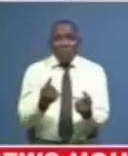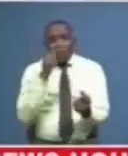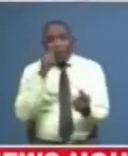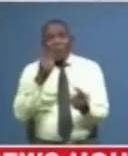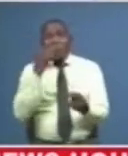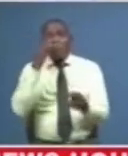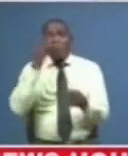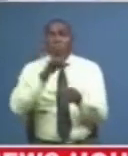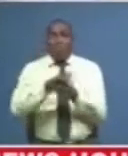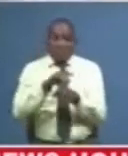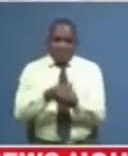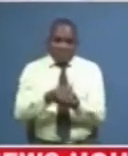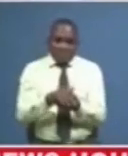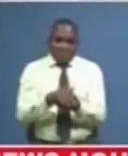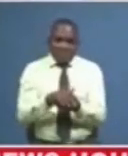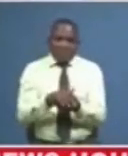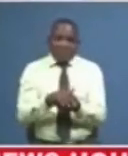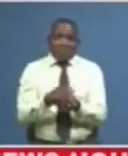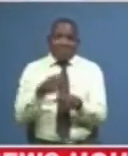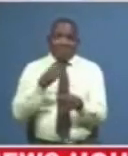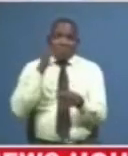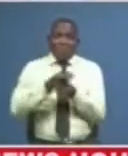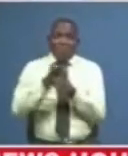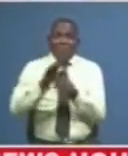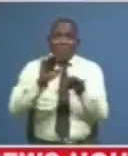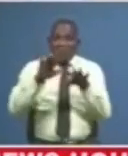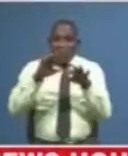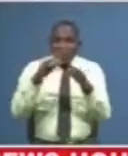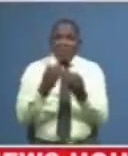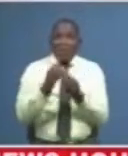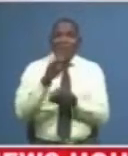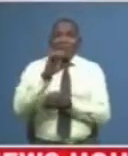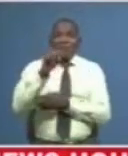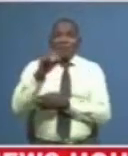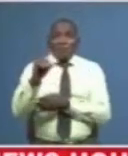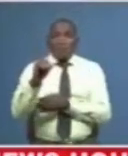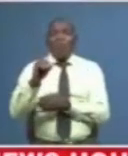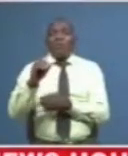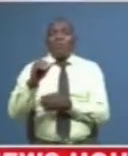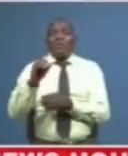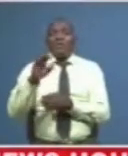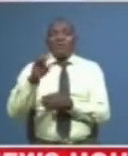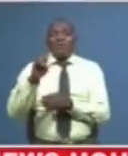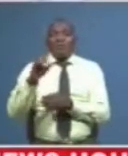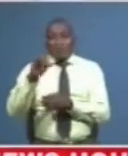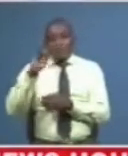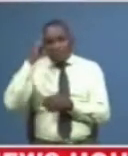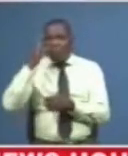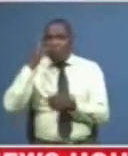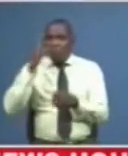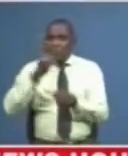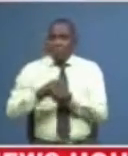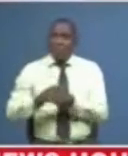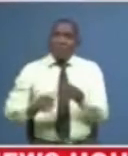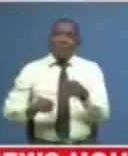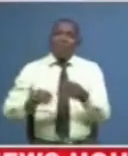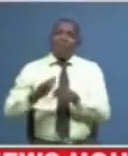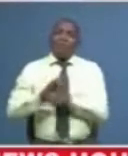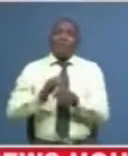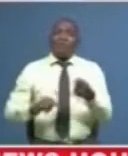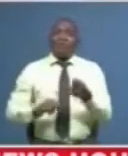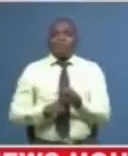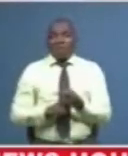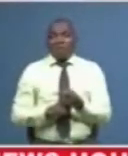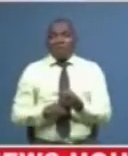assure Mr. Takwani of the full support of the government in